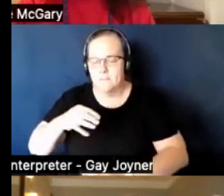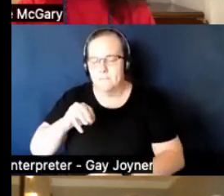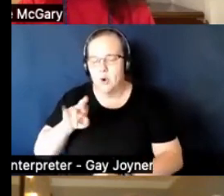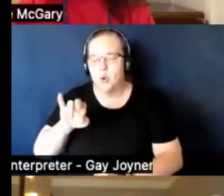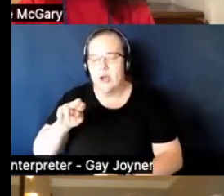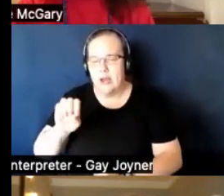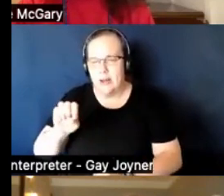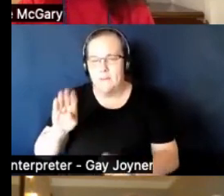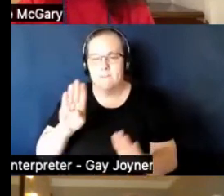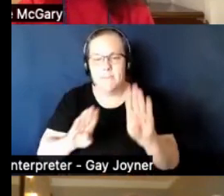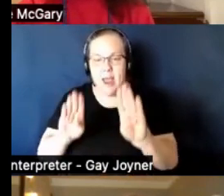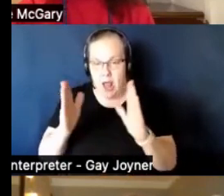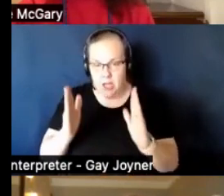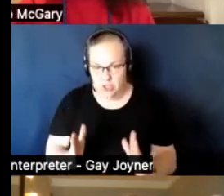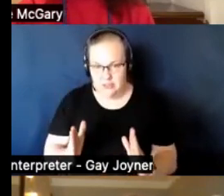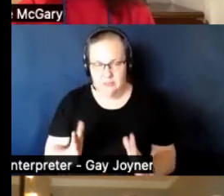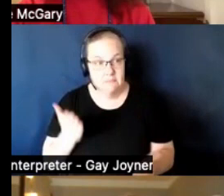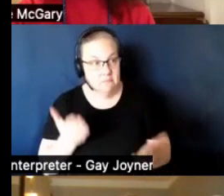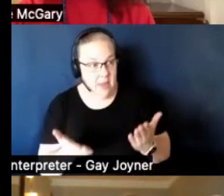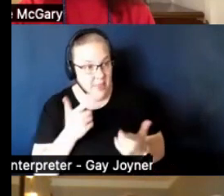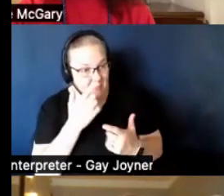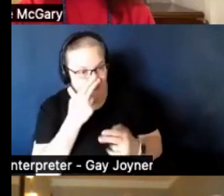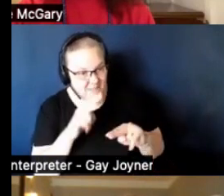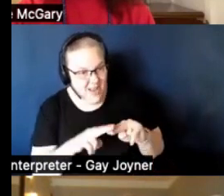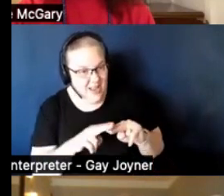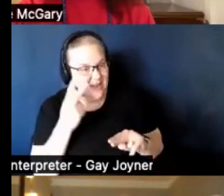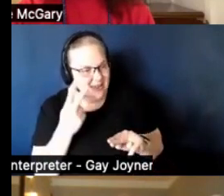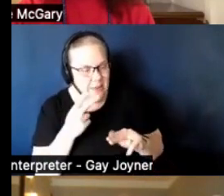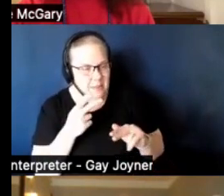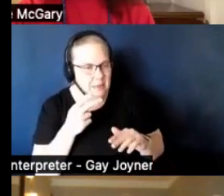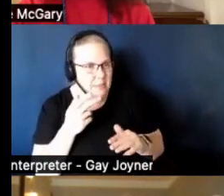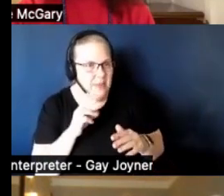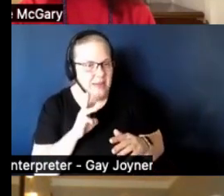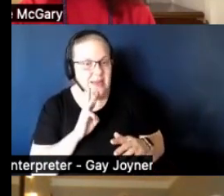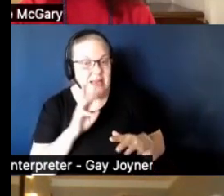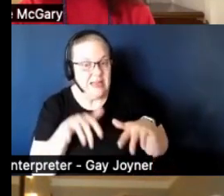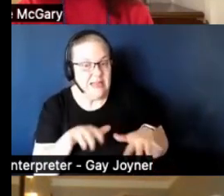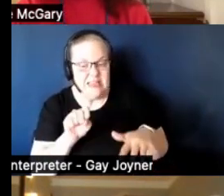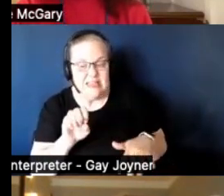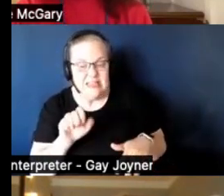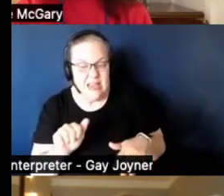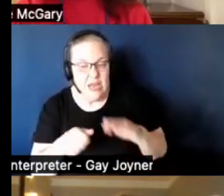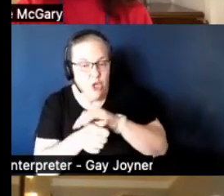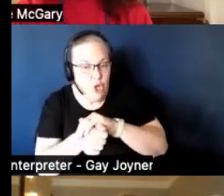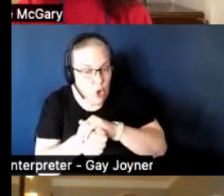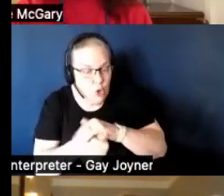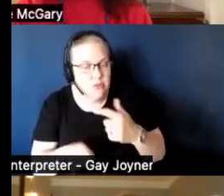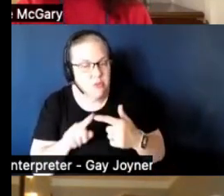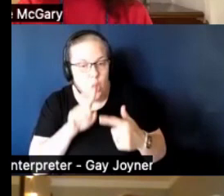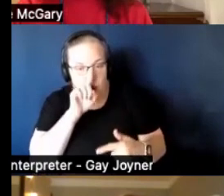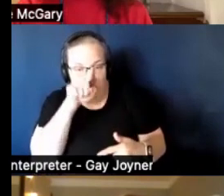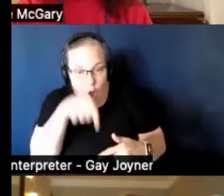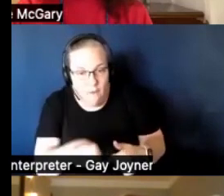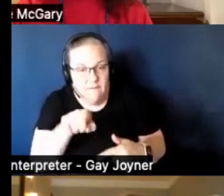That would be fun. Maybe we'll see some work that involves sea turtles or, you know, great. dolphins and things